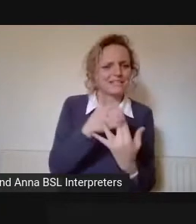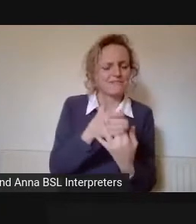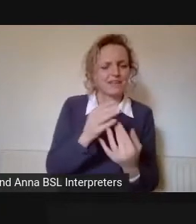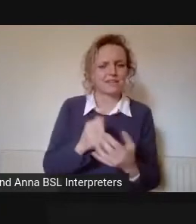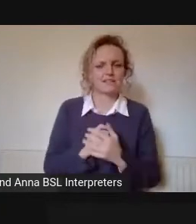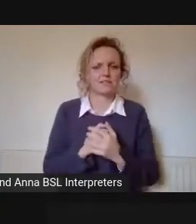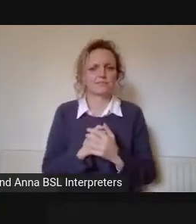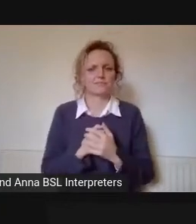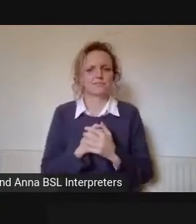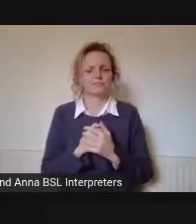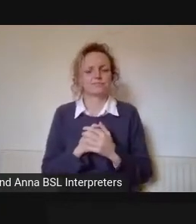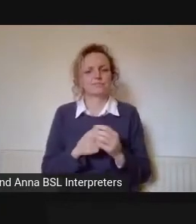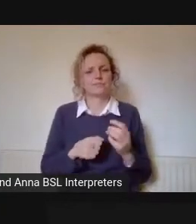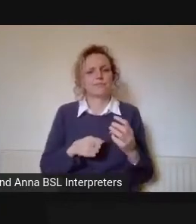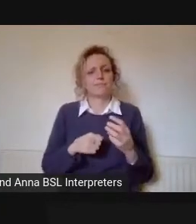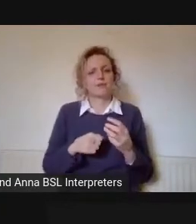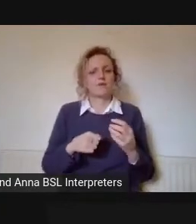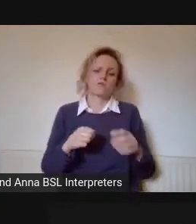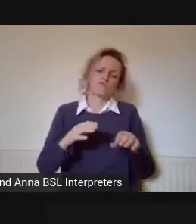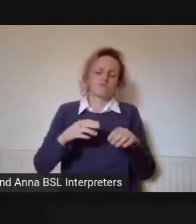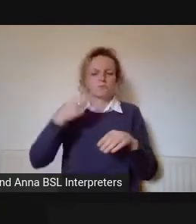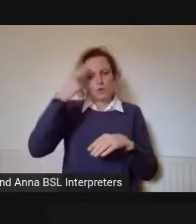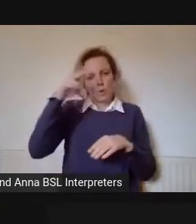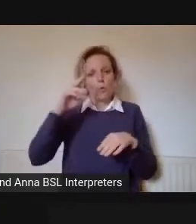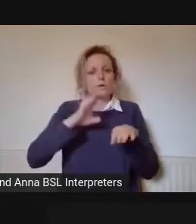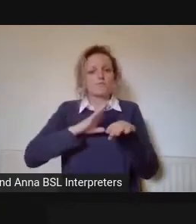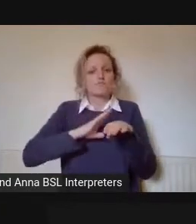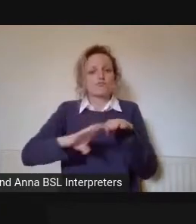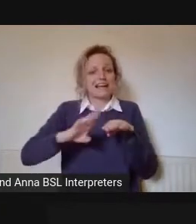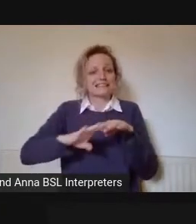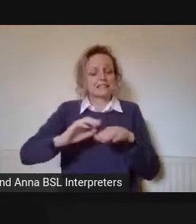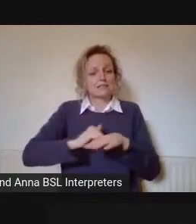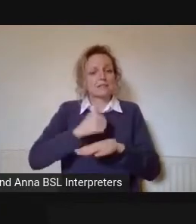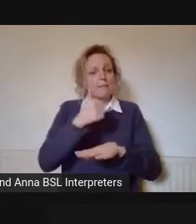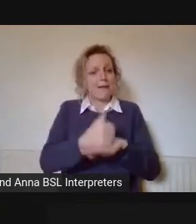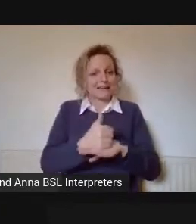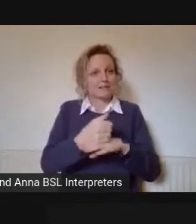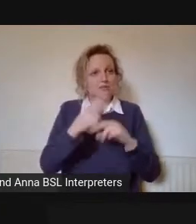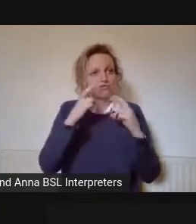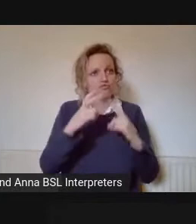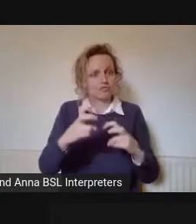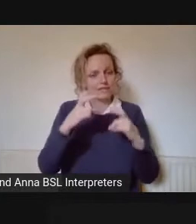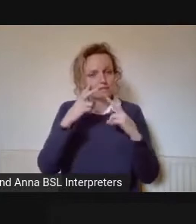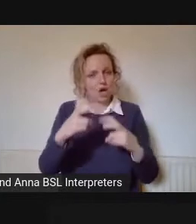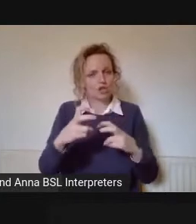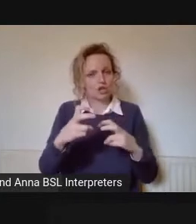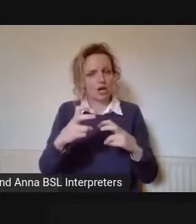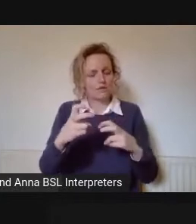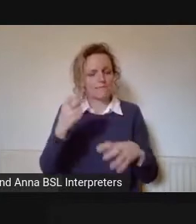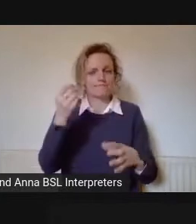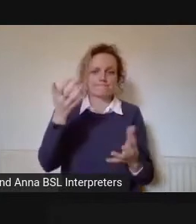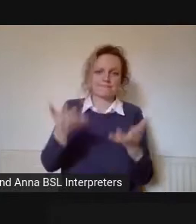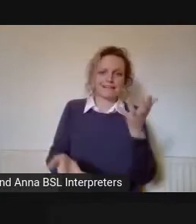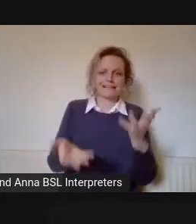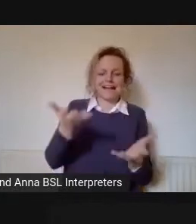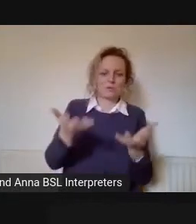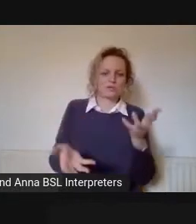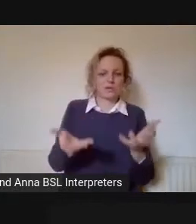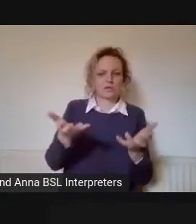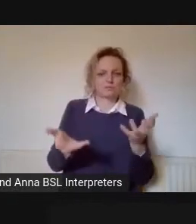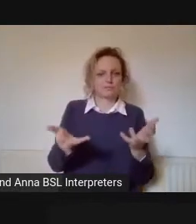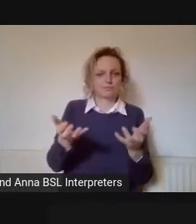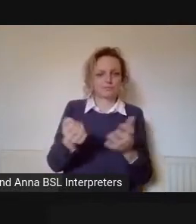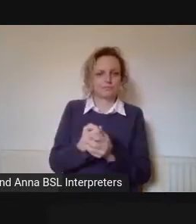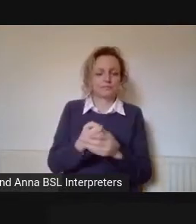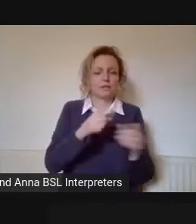call like a practice-based researcher in forensic architecture, was kind of to start to do a counter cartography of